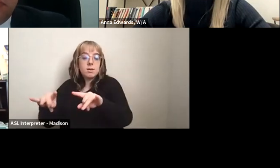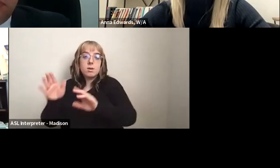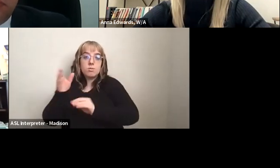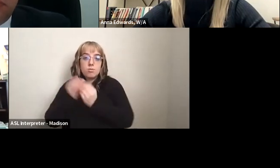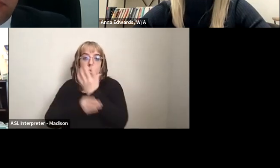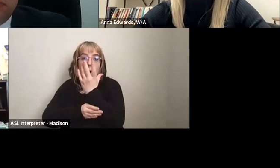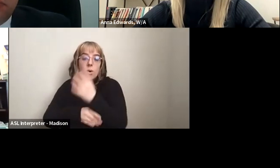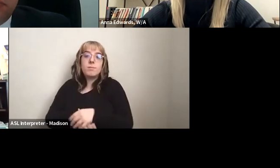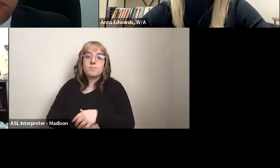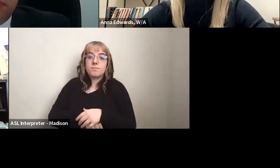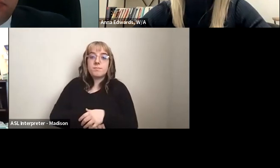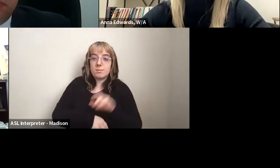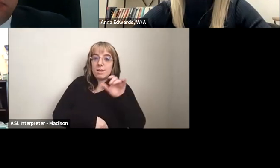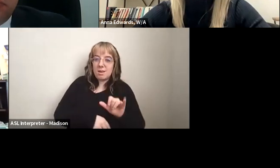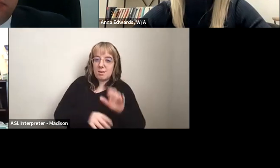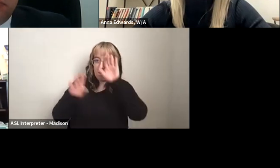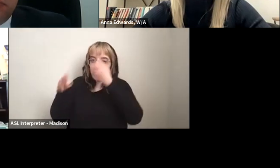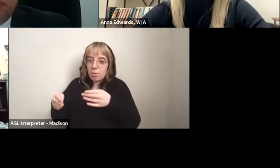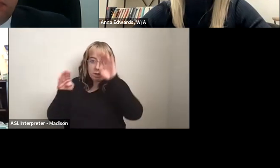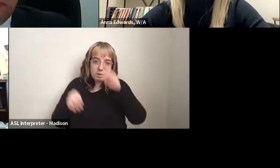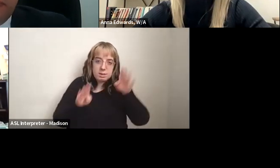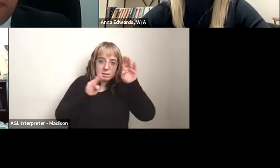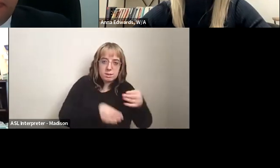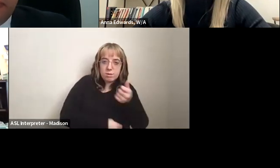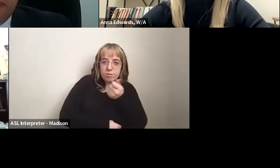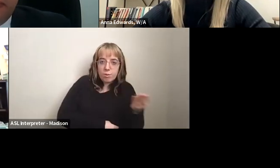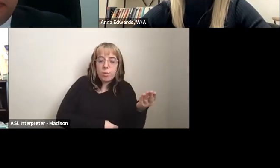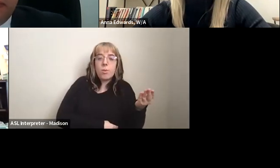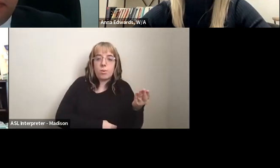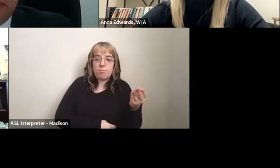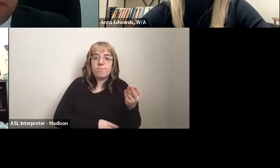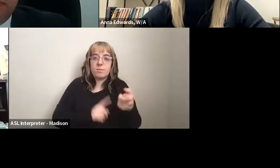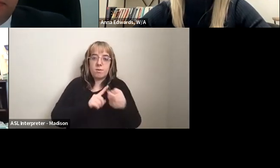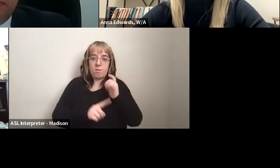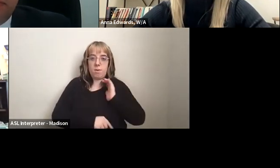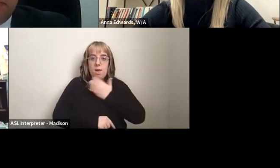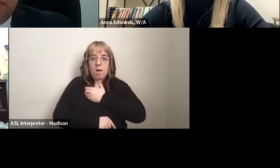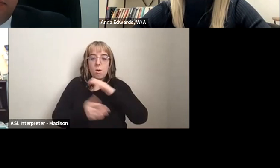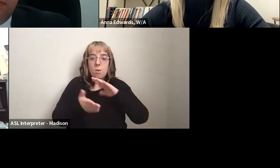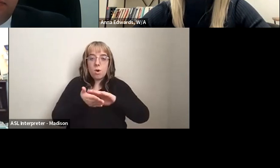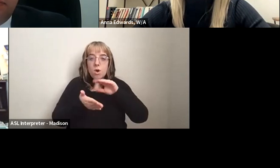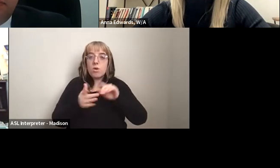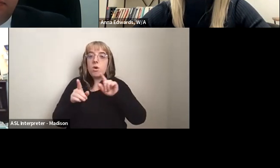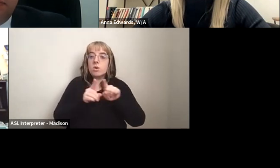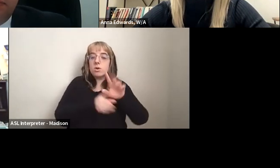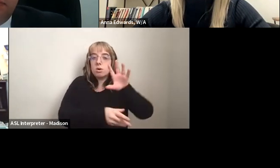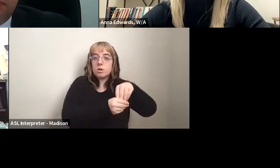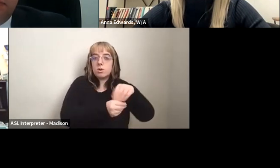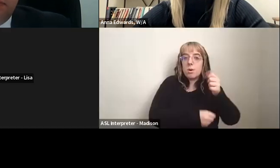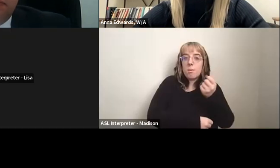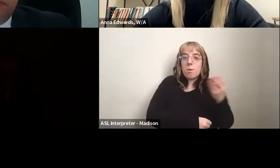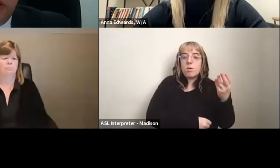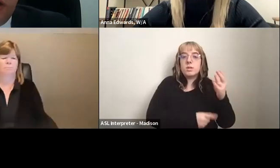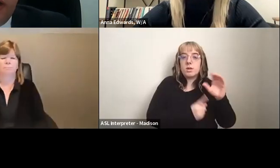been focuses about our learning, but really even including multicultural